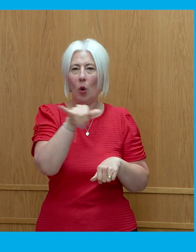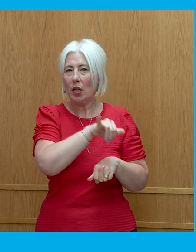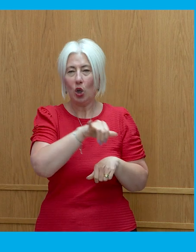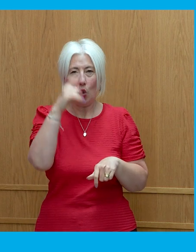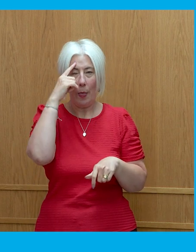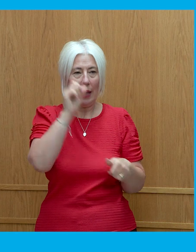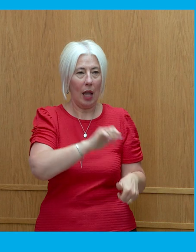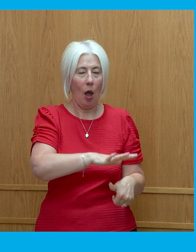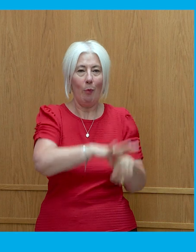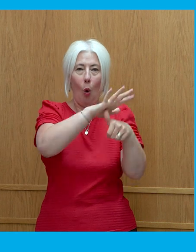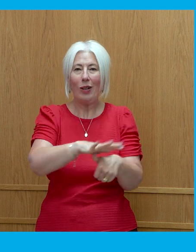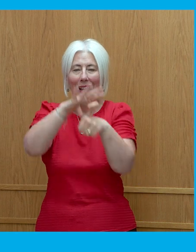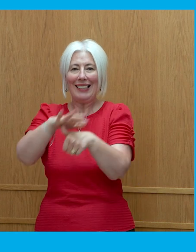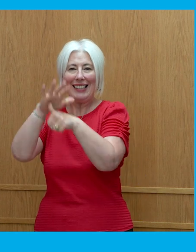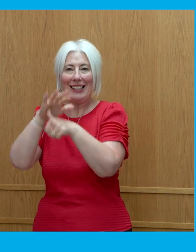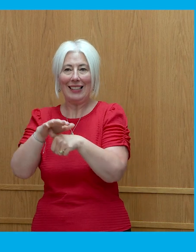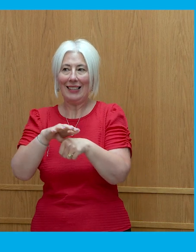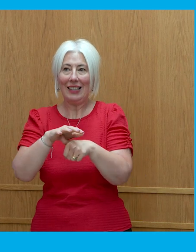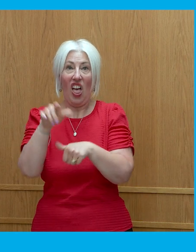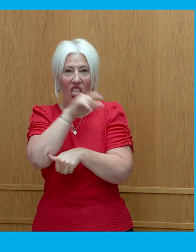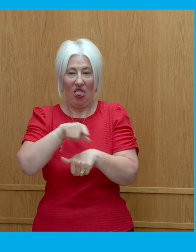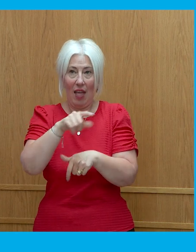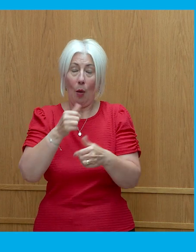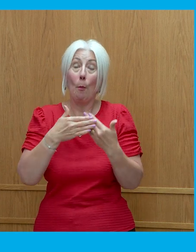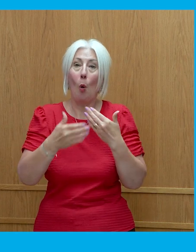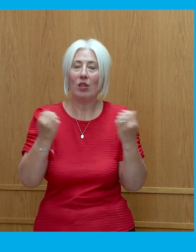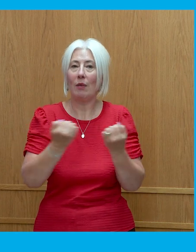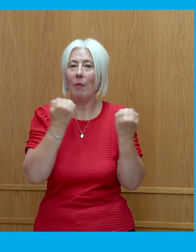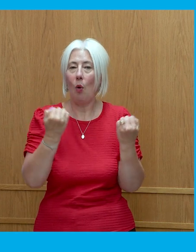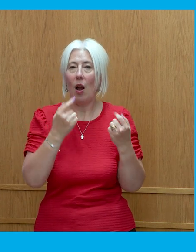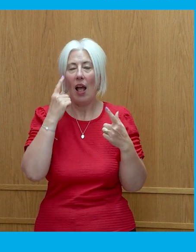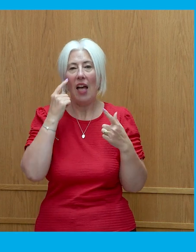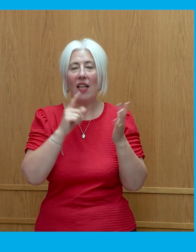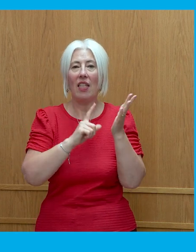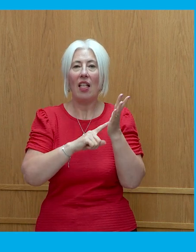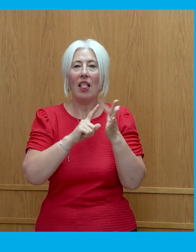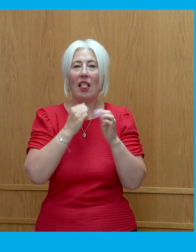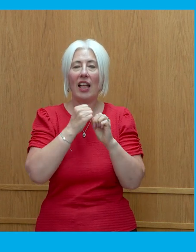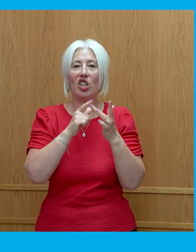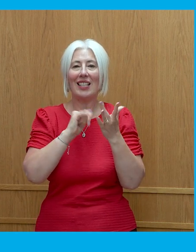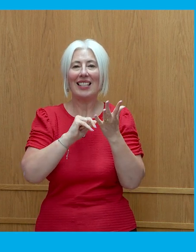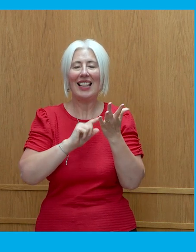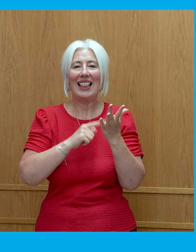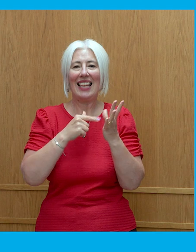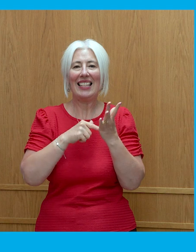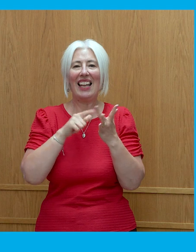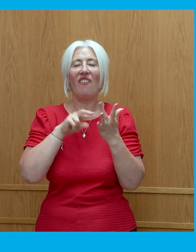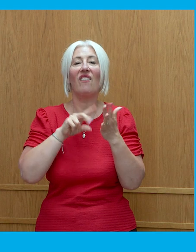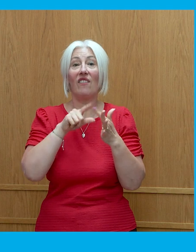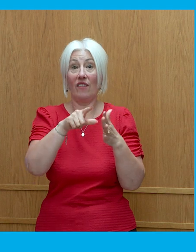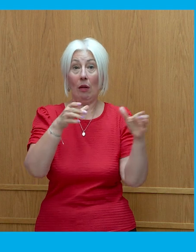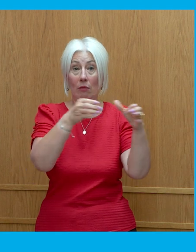who you think is the most important branch of government and has the most power. I tend to lean towards the legislative branch. I think the legislative branch